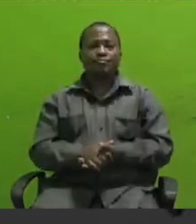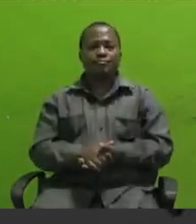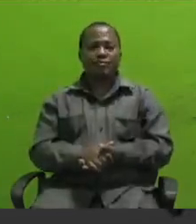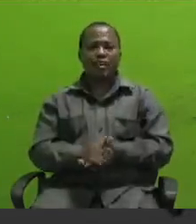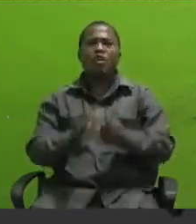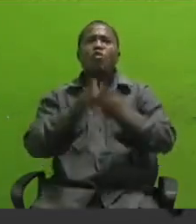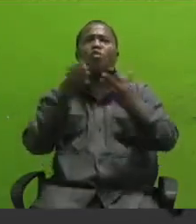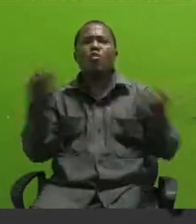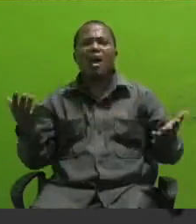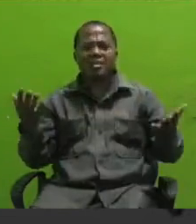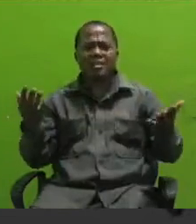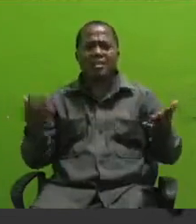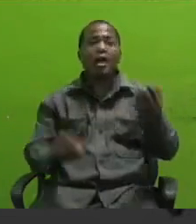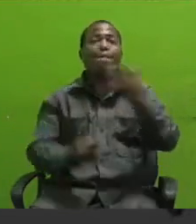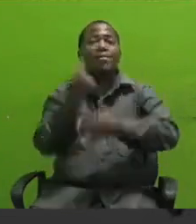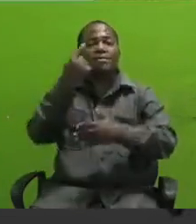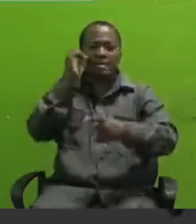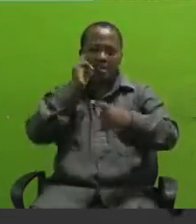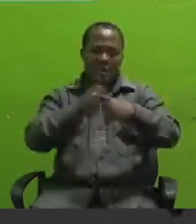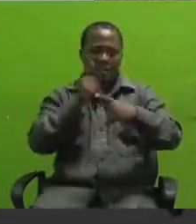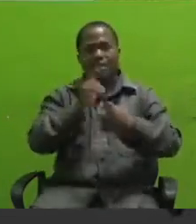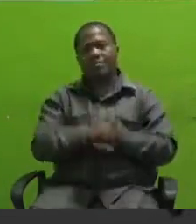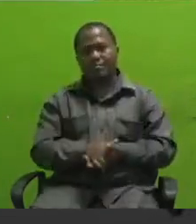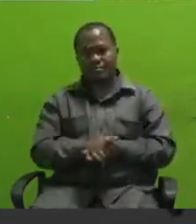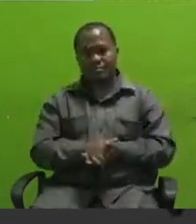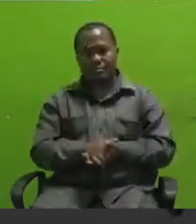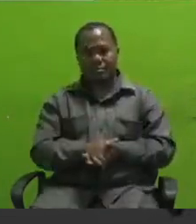What could be the possible dangers?